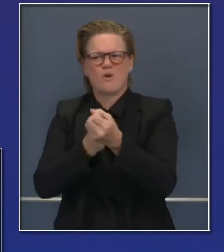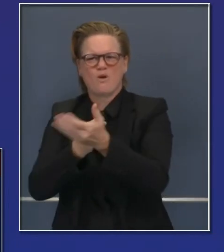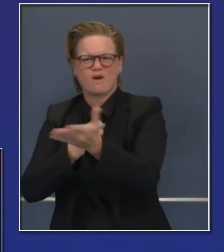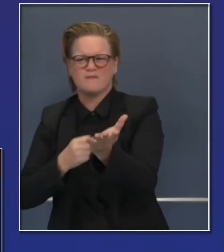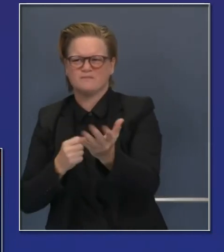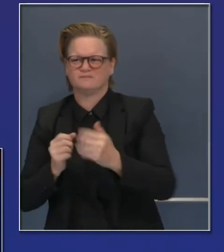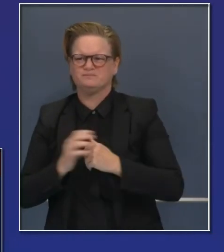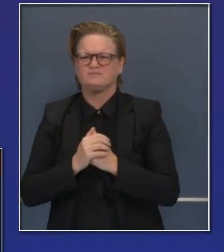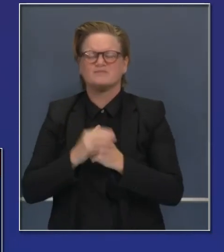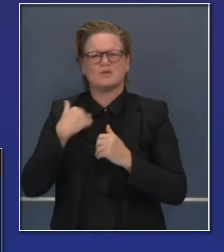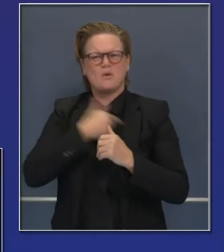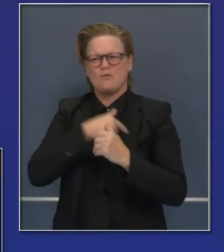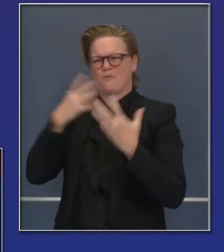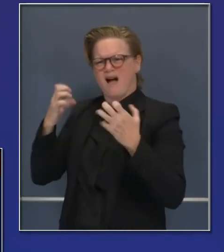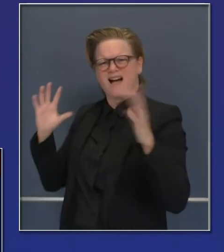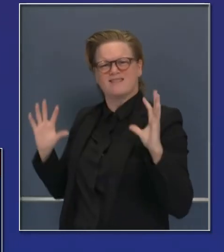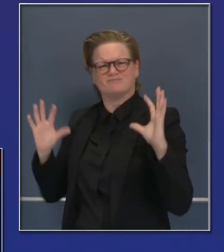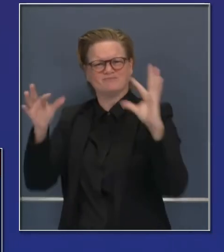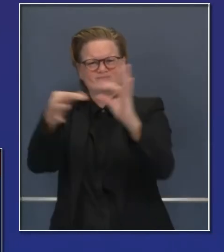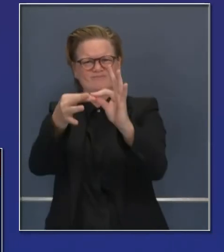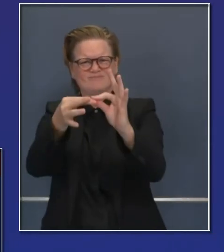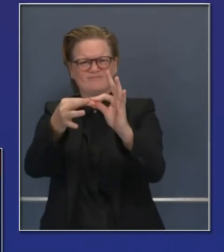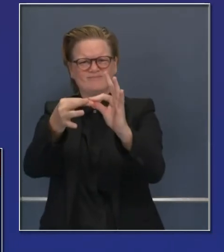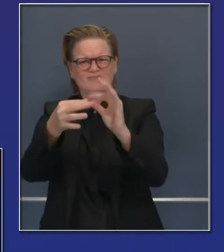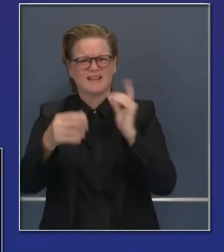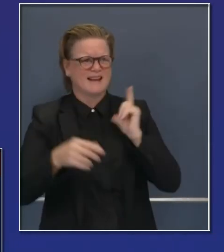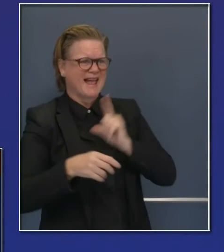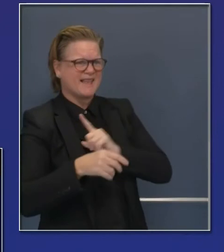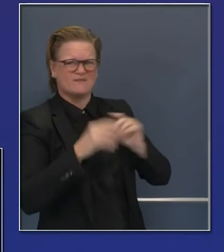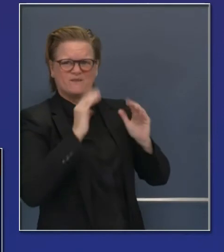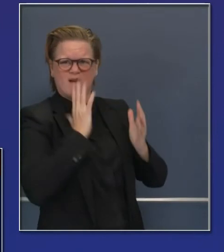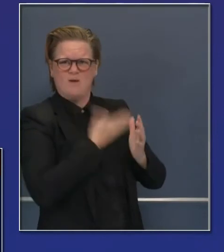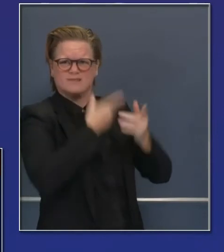when we see what the federal government puts together. And I'm more and